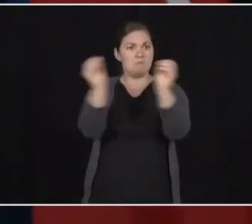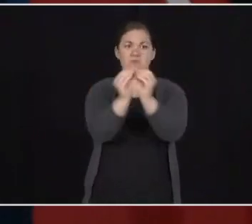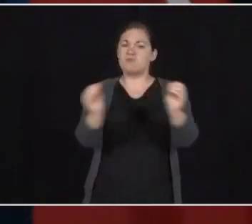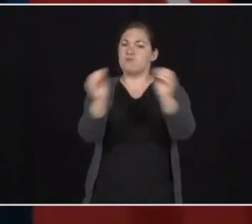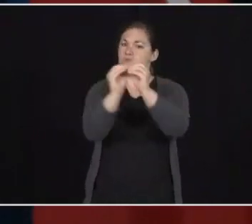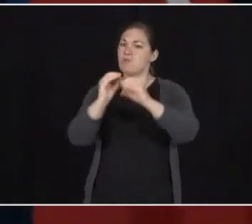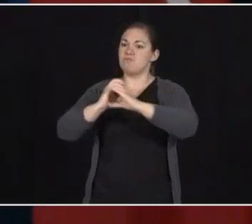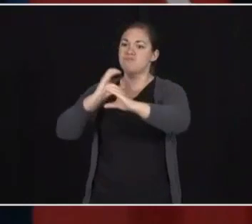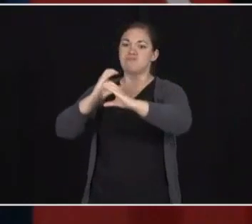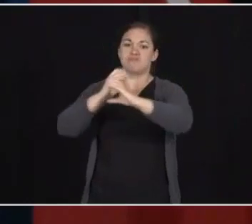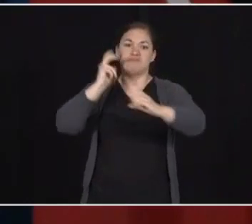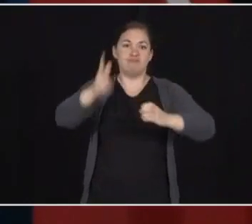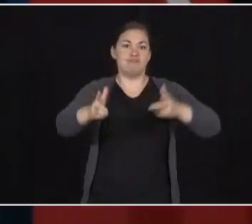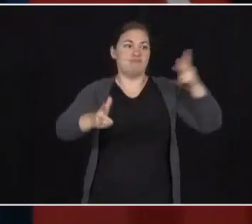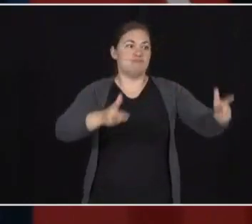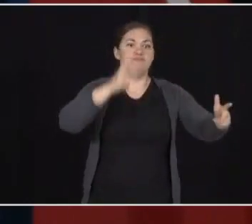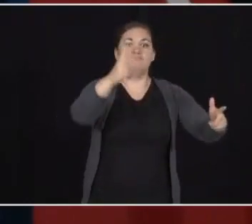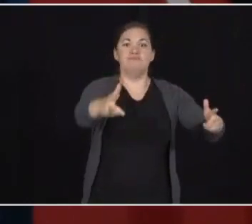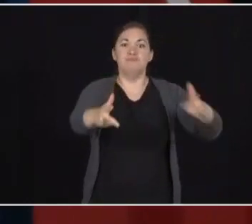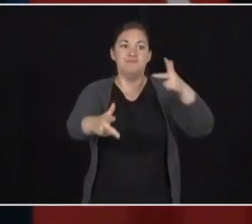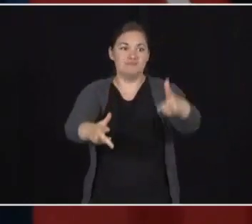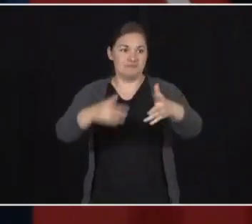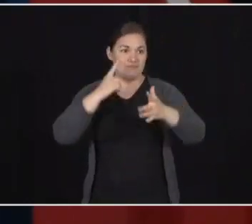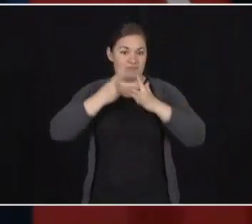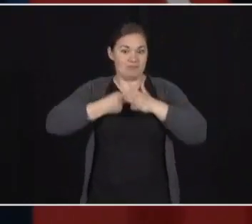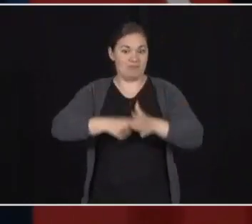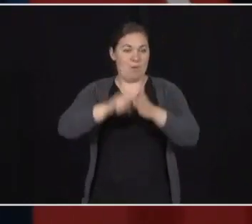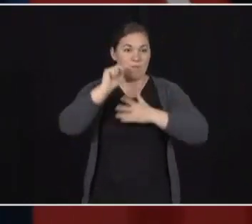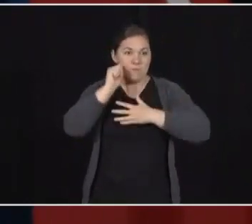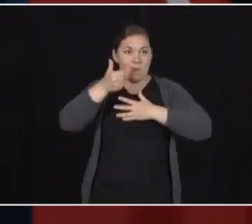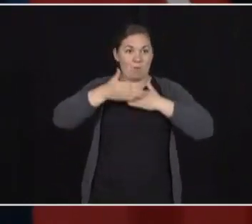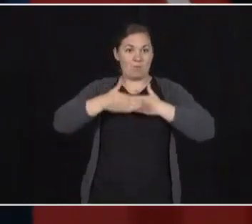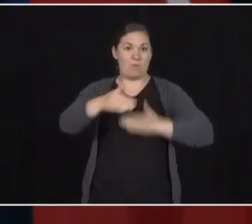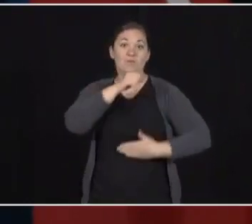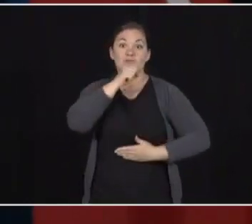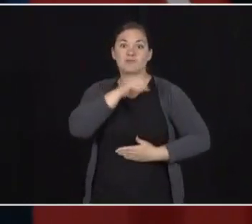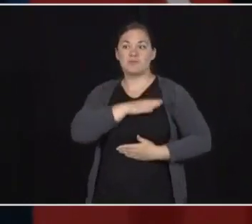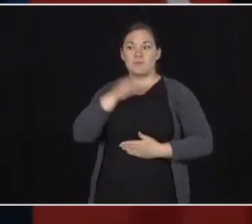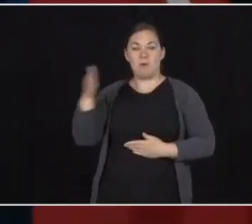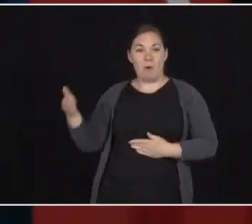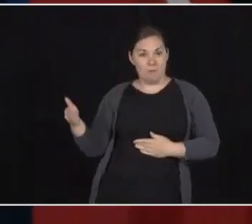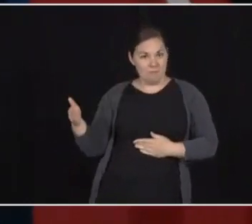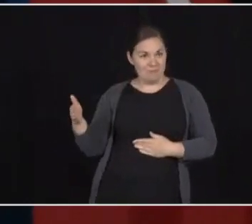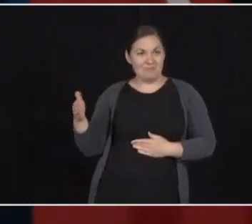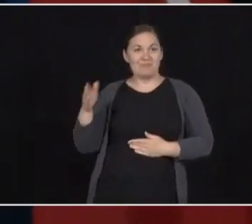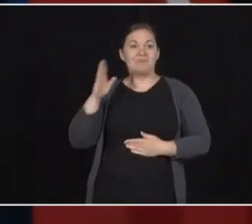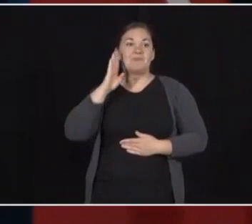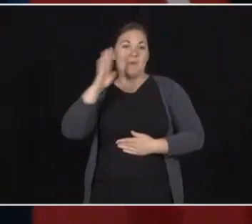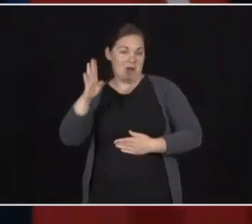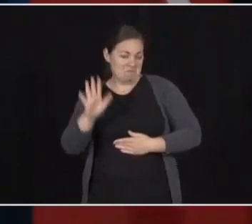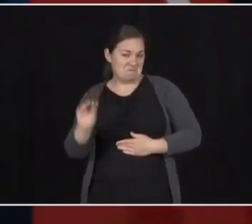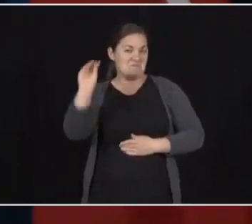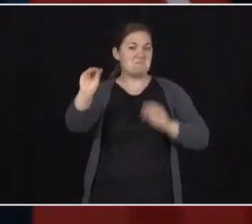and we're starting off in Scarborough and going to be working around the GTA area.